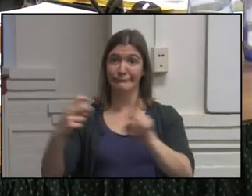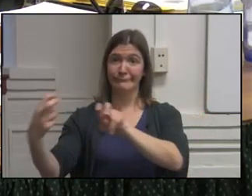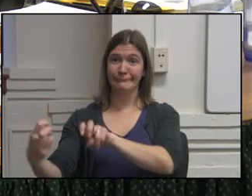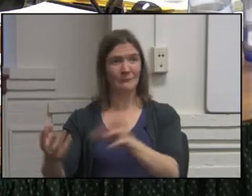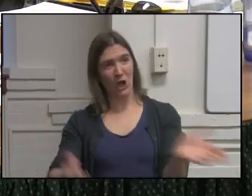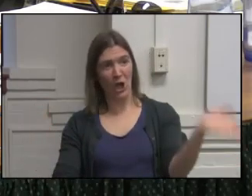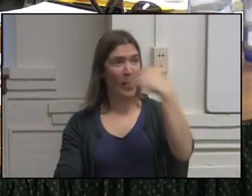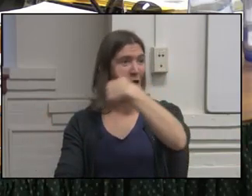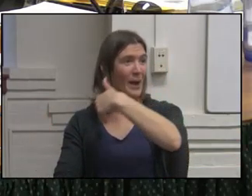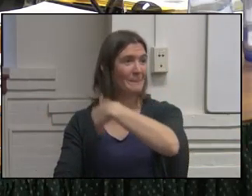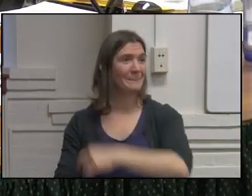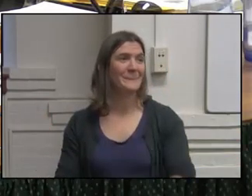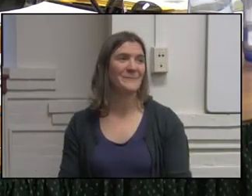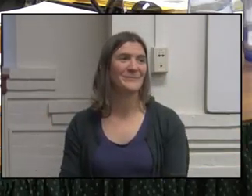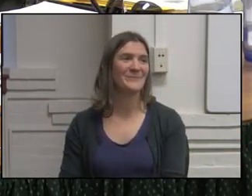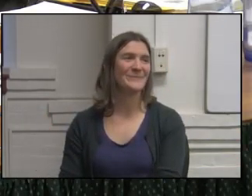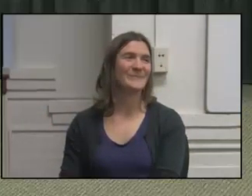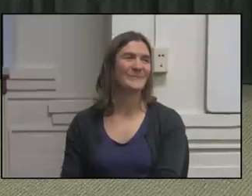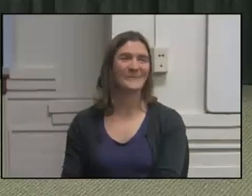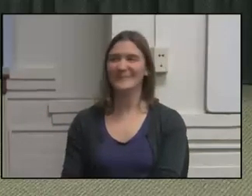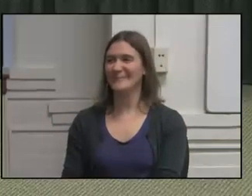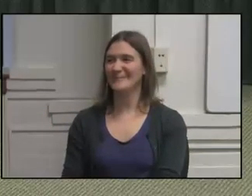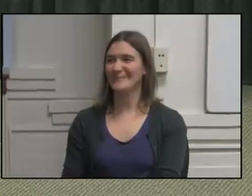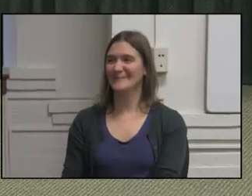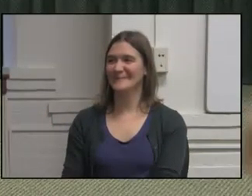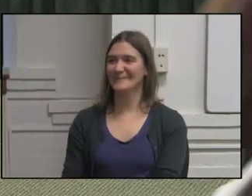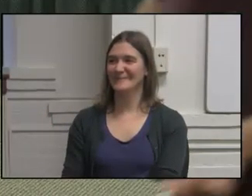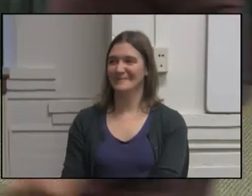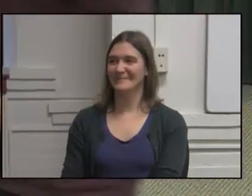You guys are into it. You can come right up to the table.